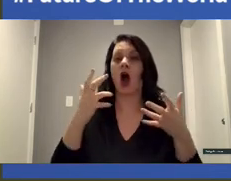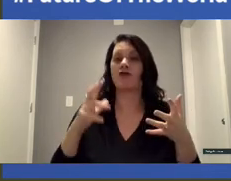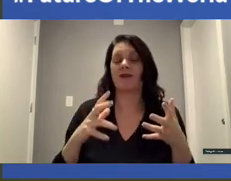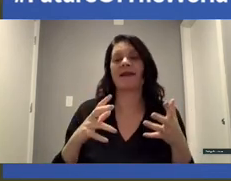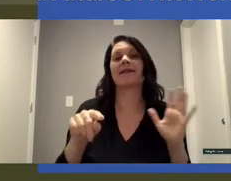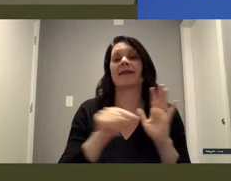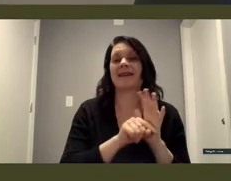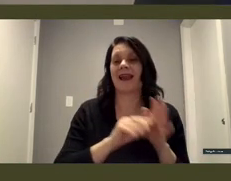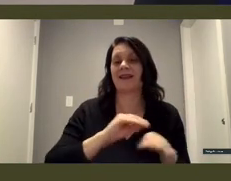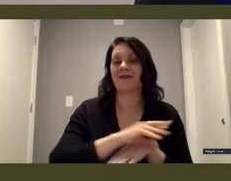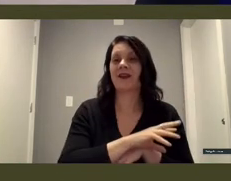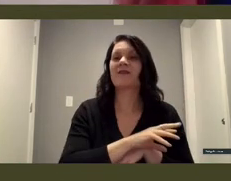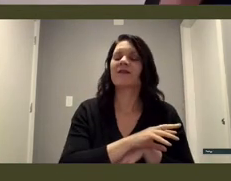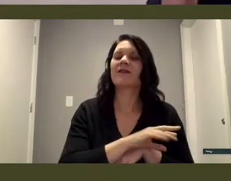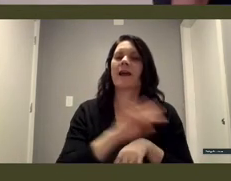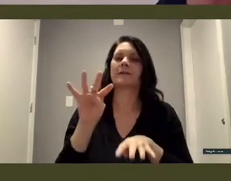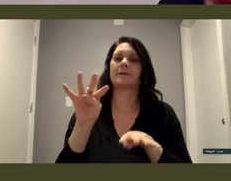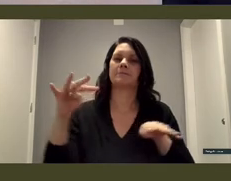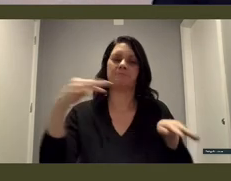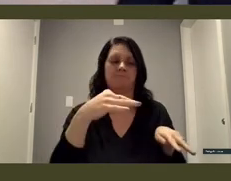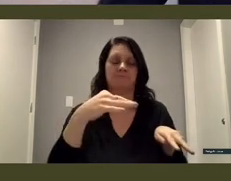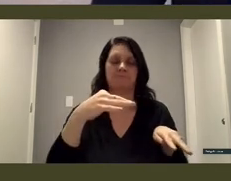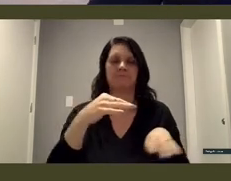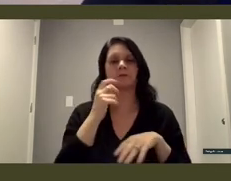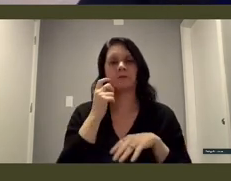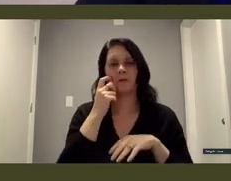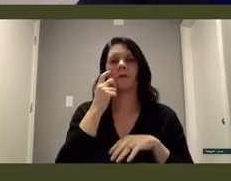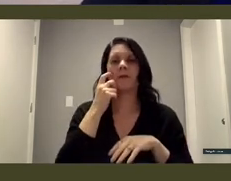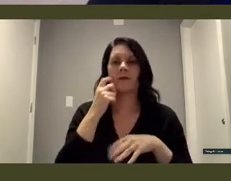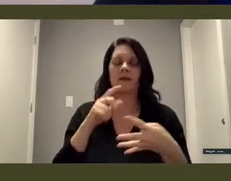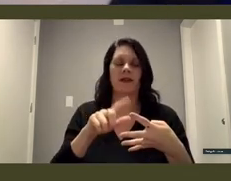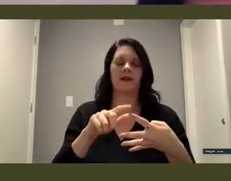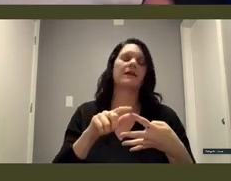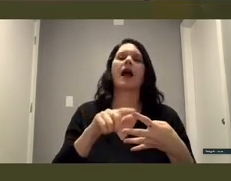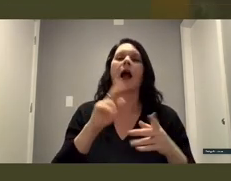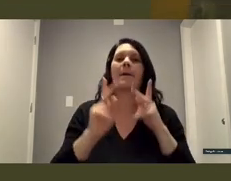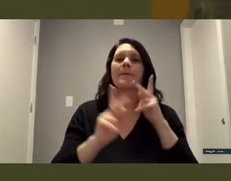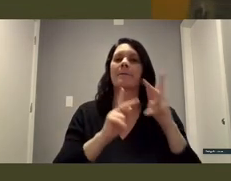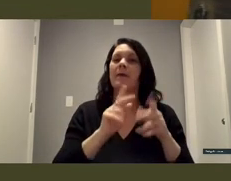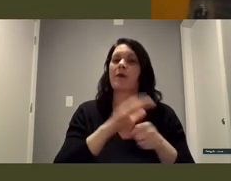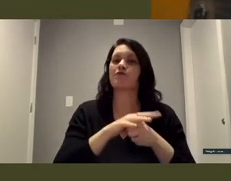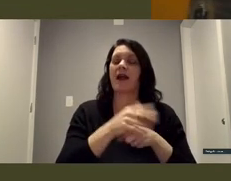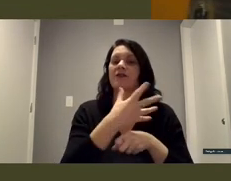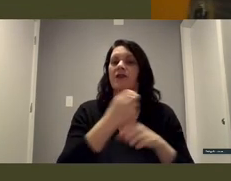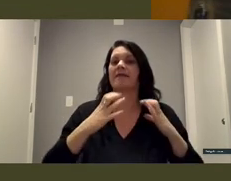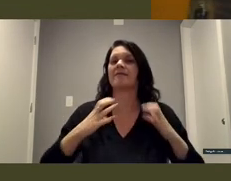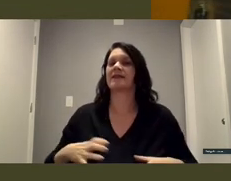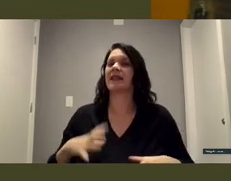That's the second one. So it's people pressure citizen engagement. That's interesting.